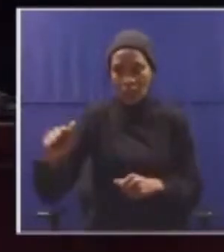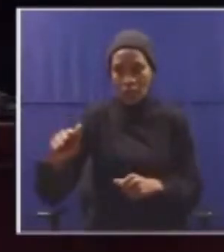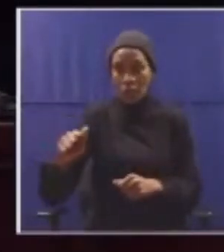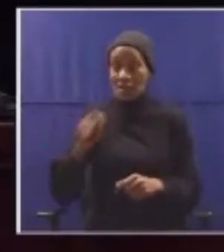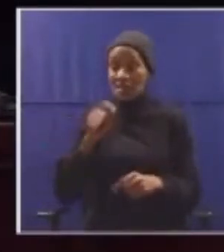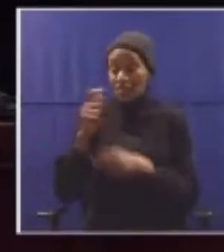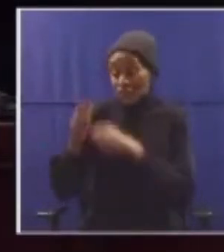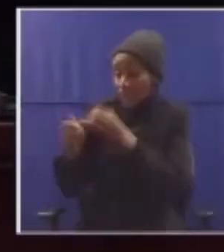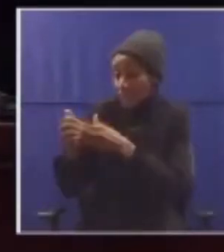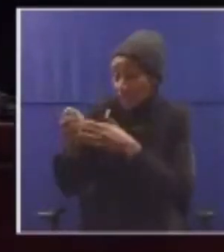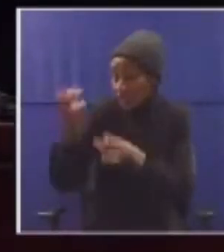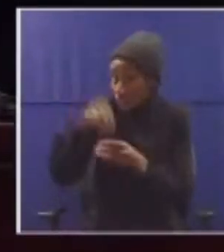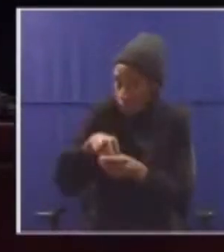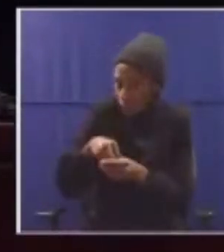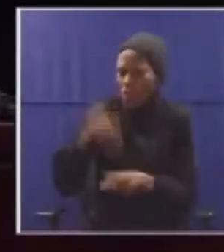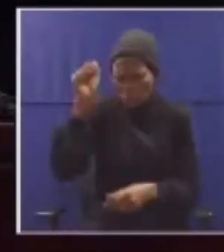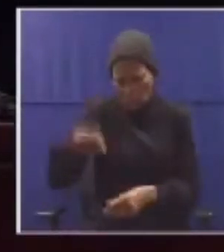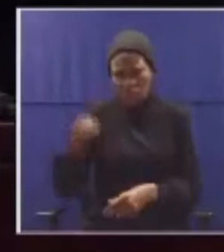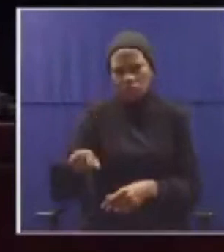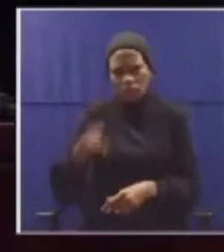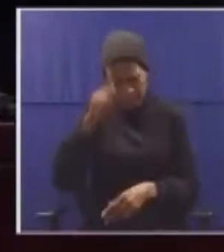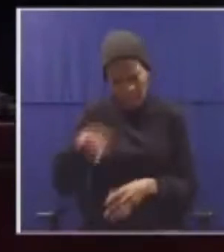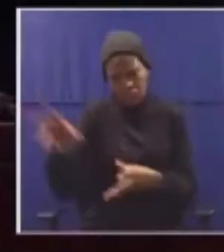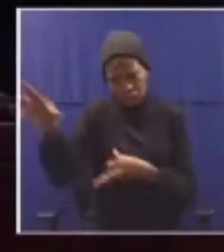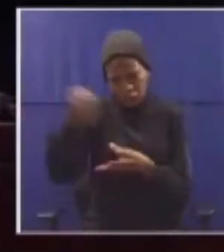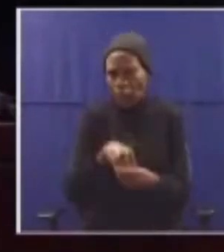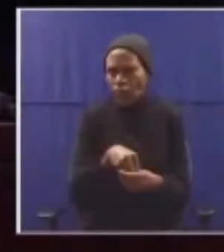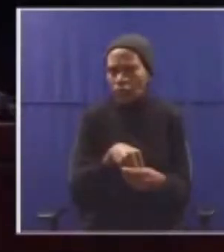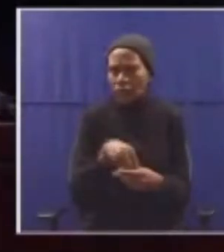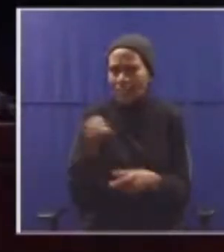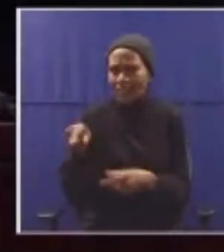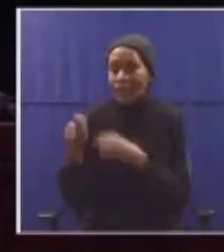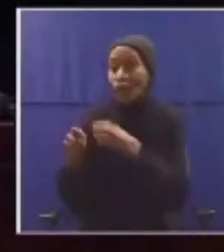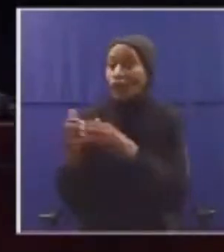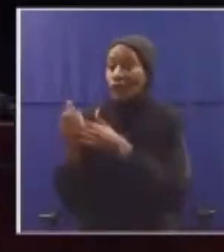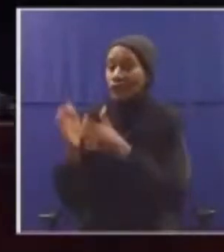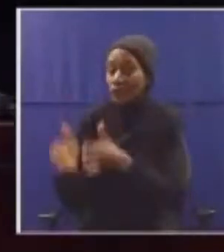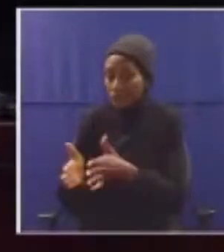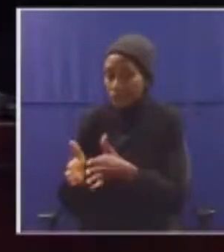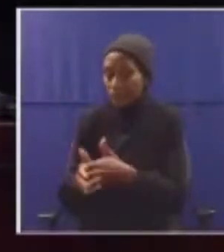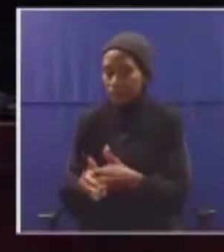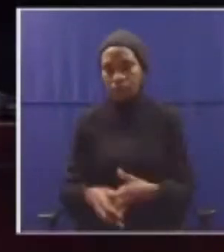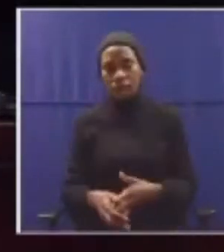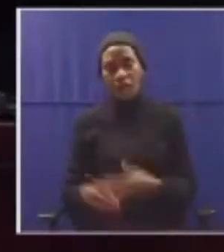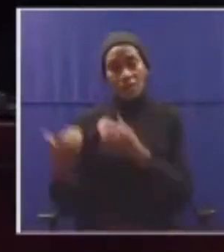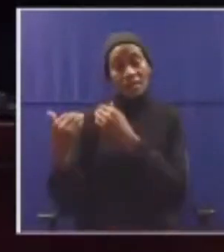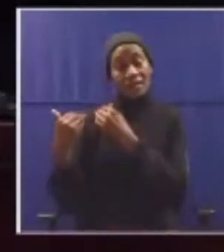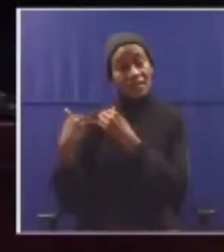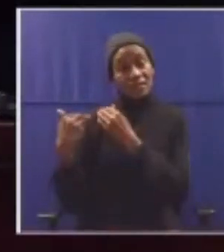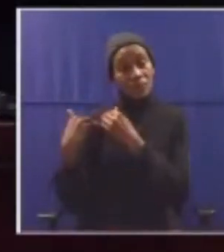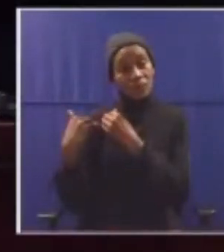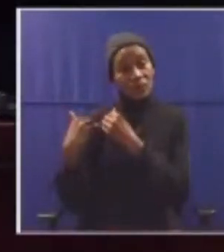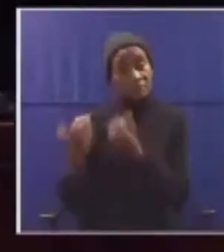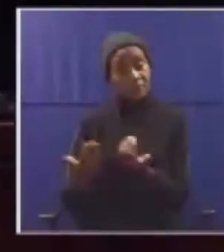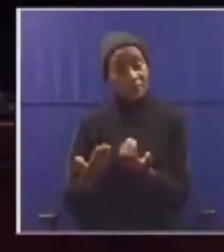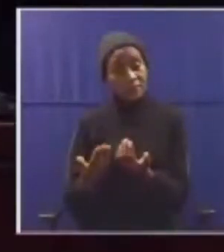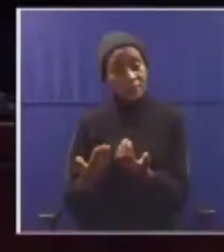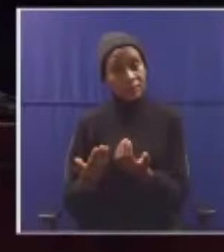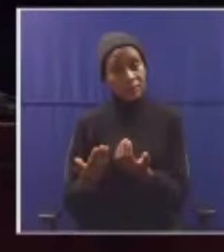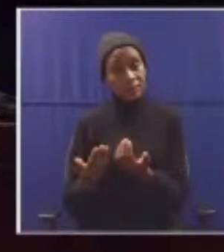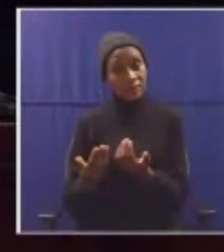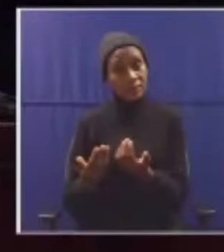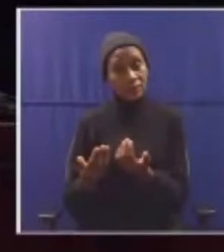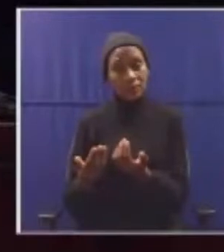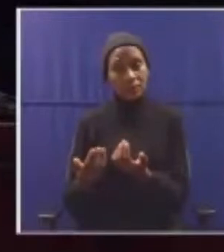Yes, they should be involved. One of the responsibilities the president has given